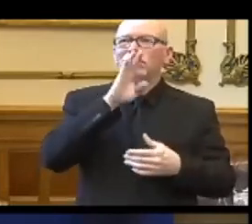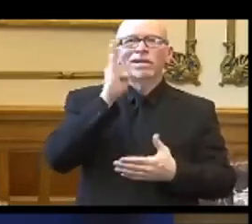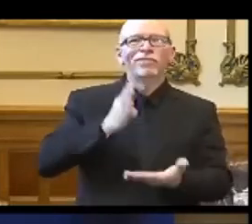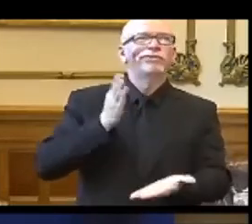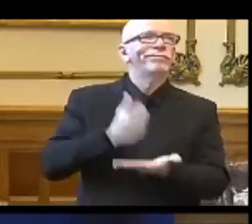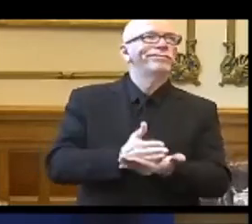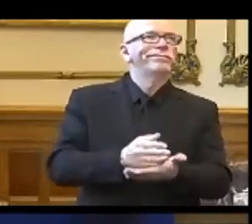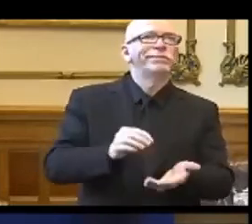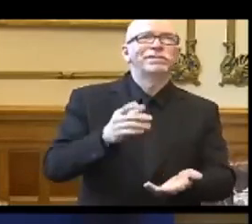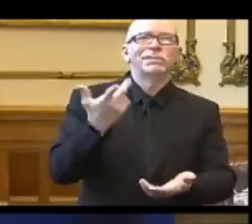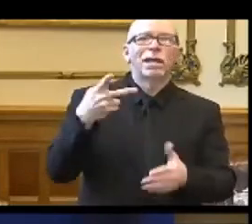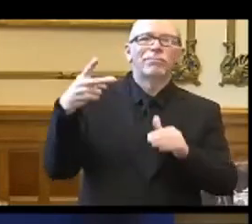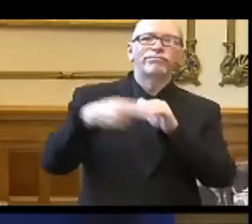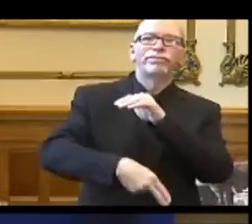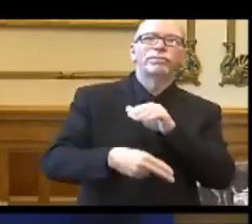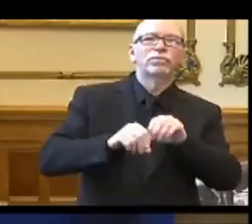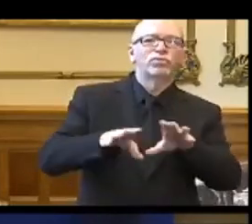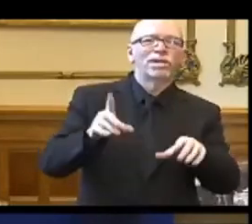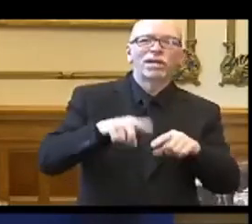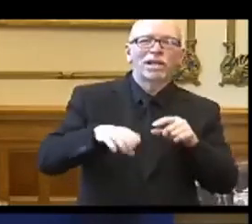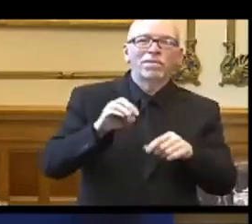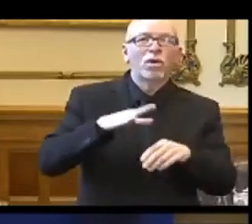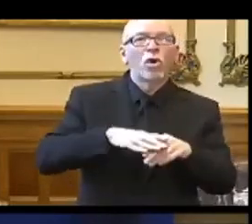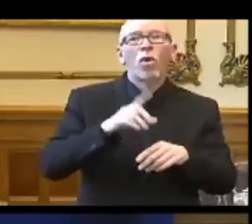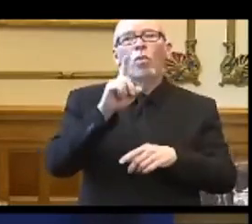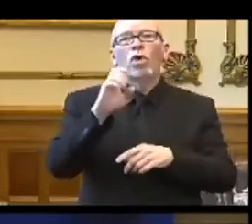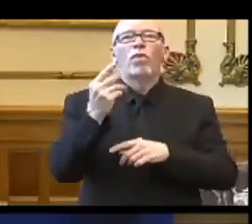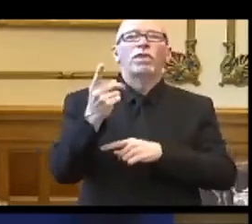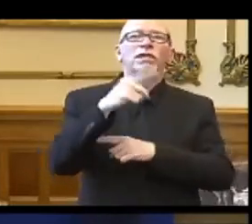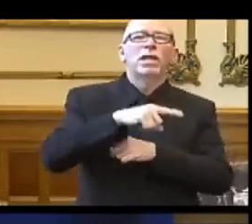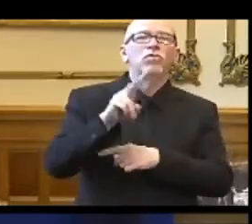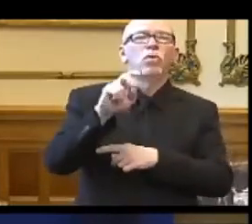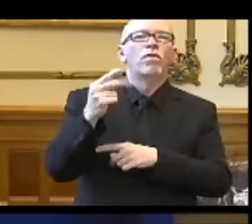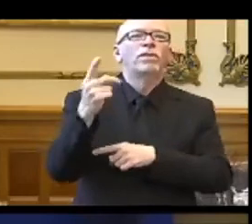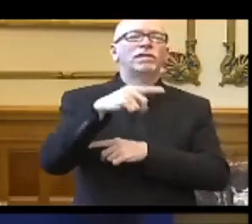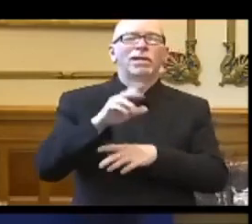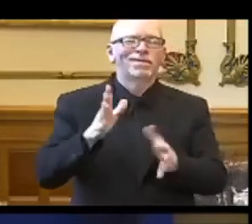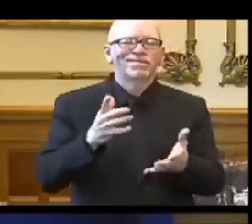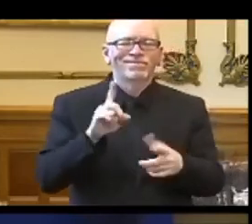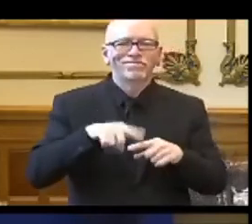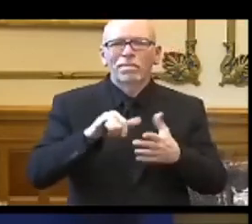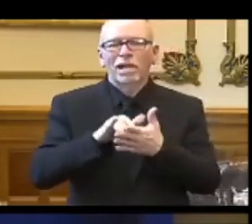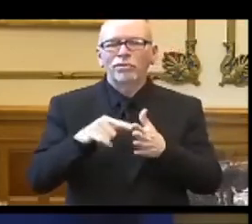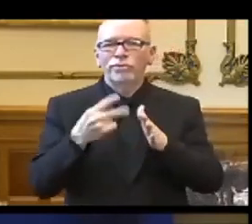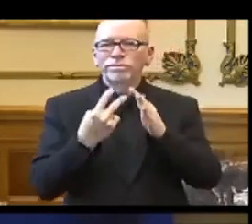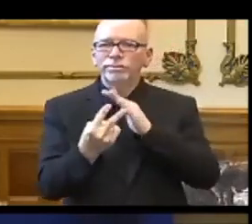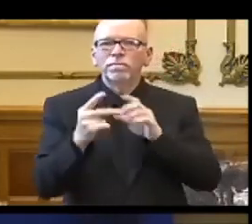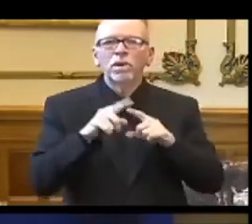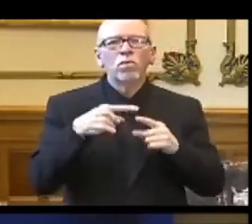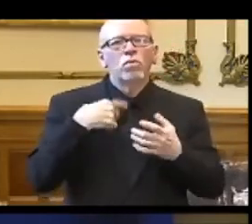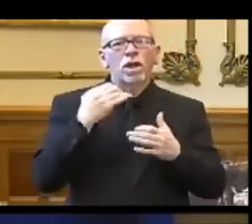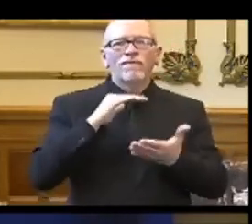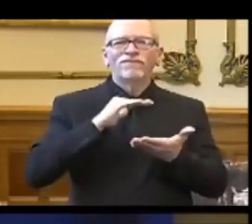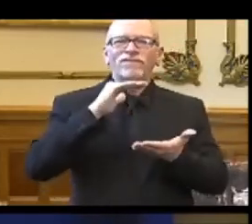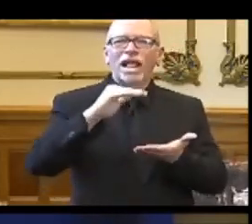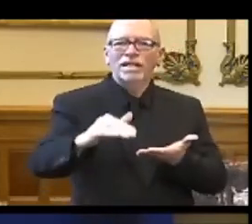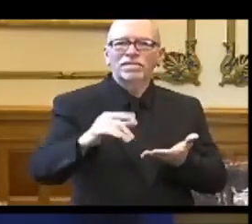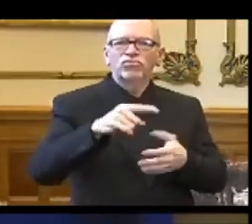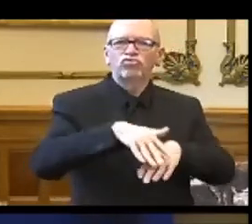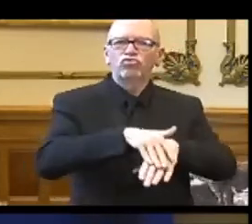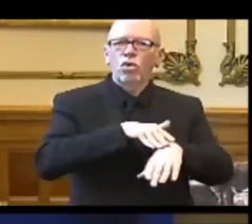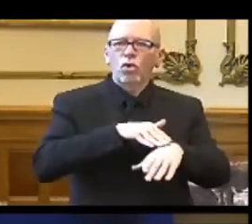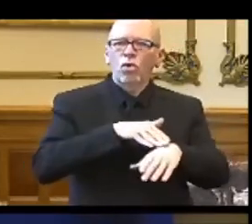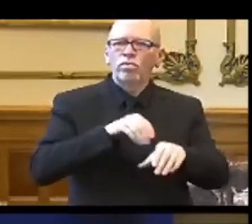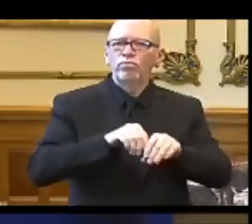day 1 or 100 or 200 for that matter, but it's in an effort to flatten the curve and slow it.